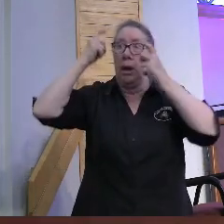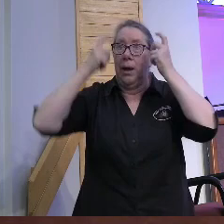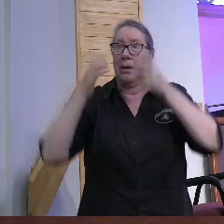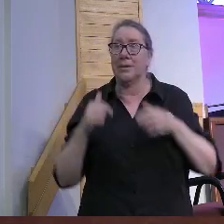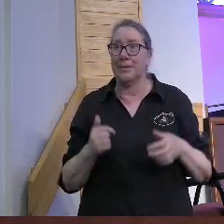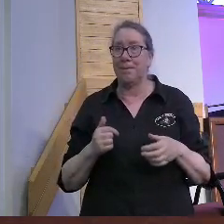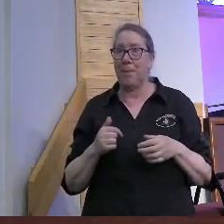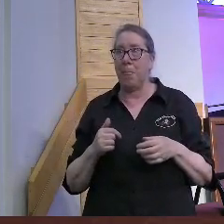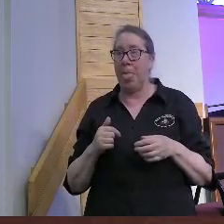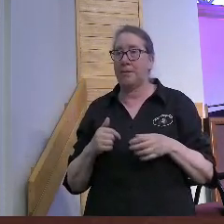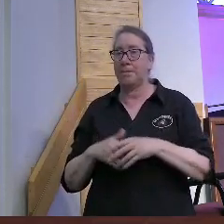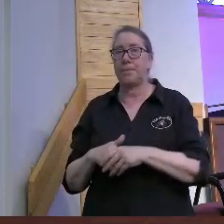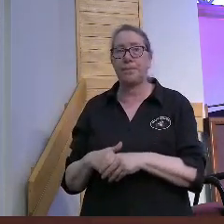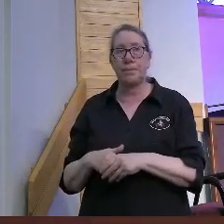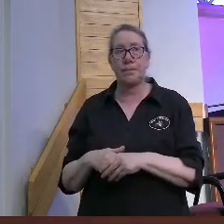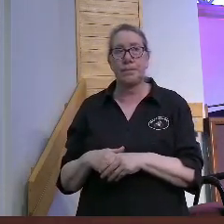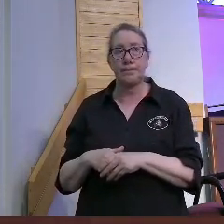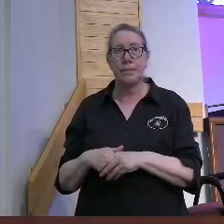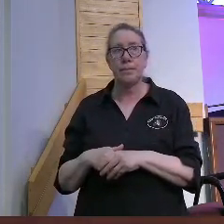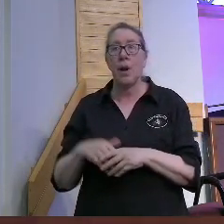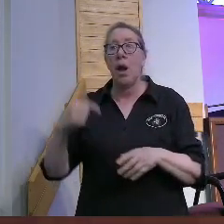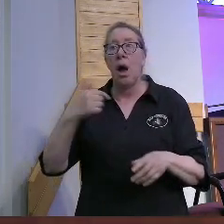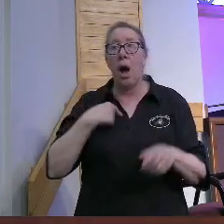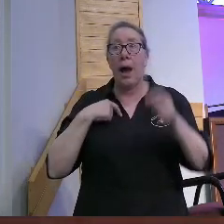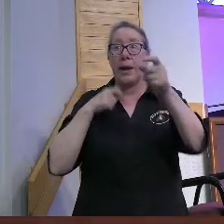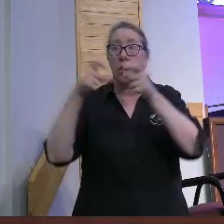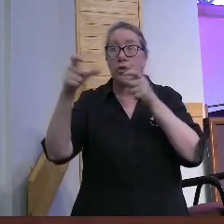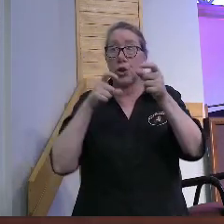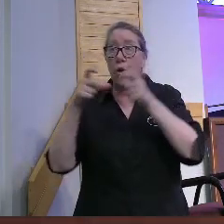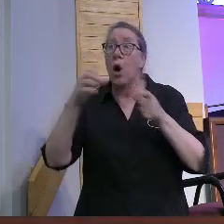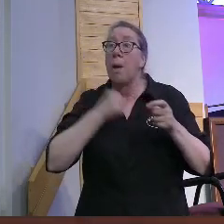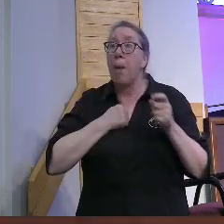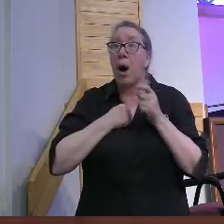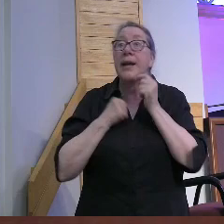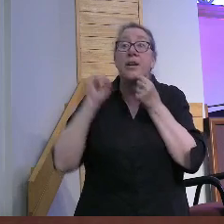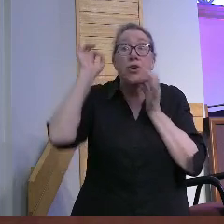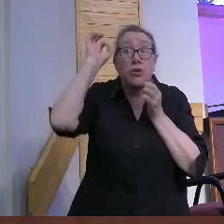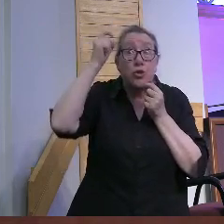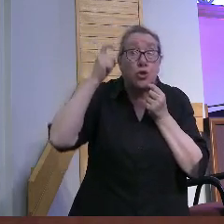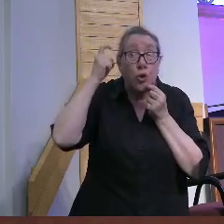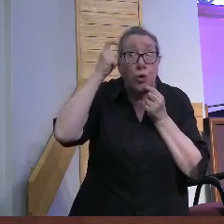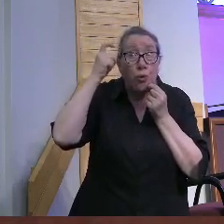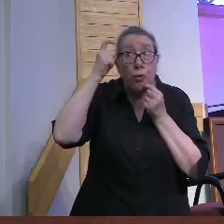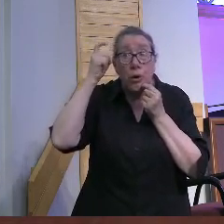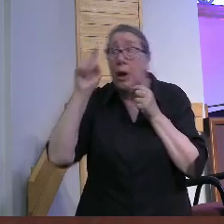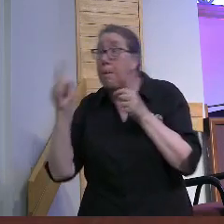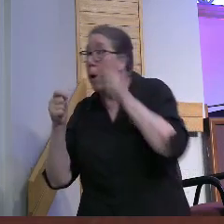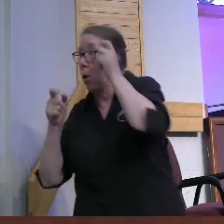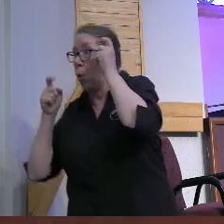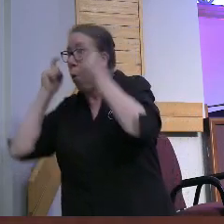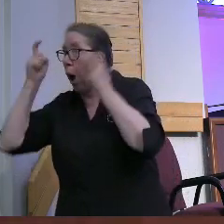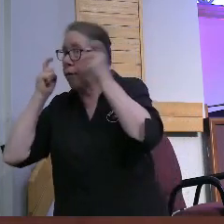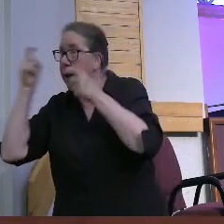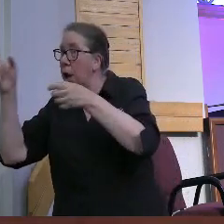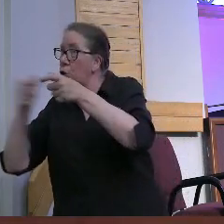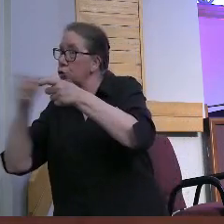but worry owns us. I control my concern, but worry controls us. And some of us, we